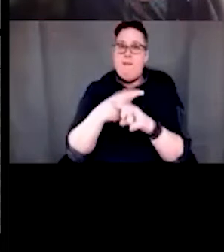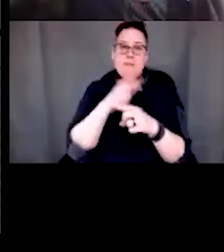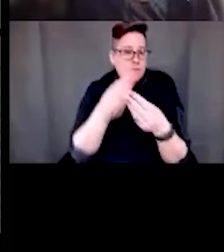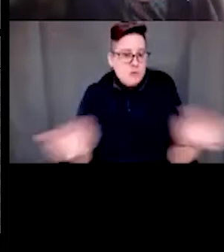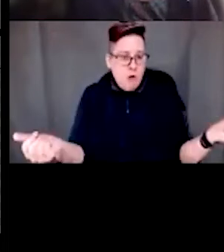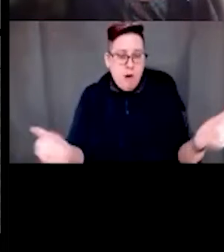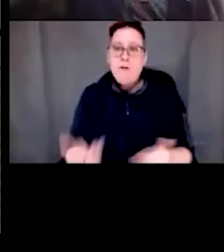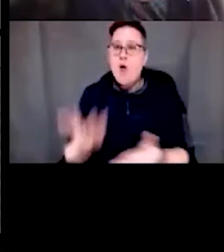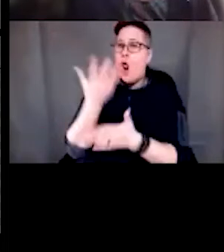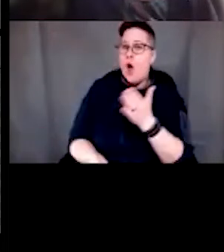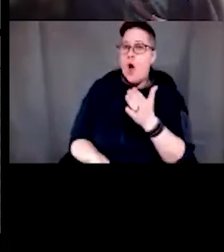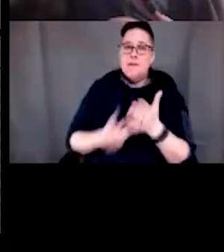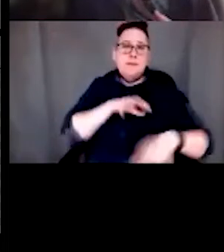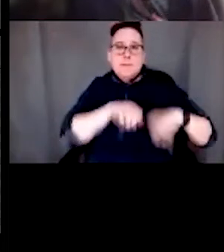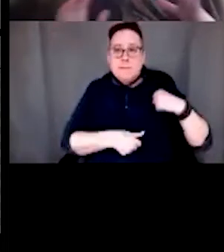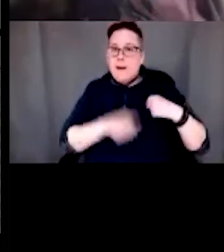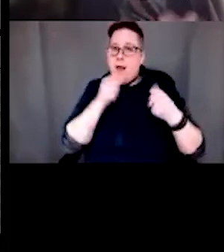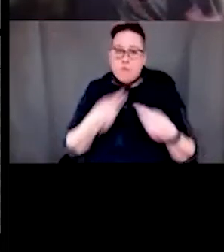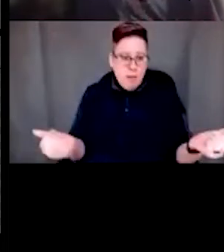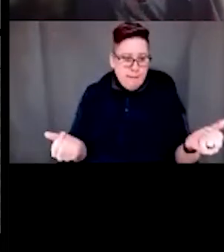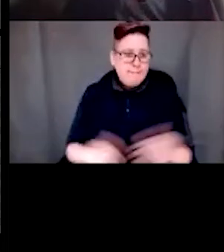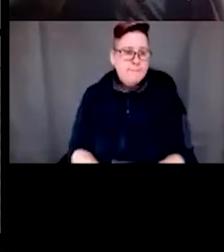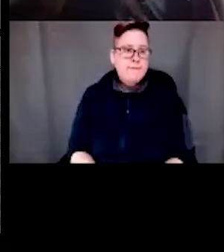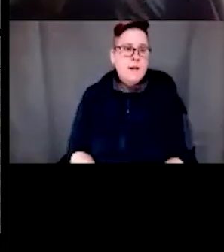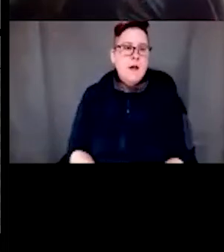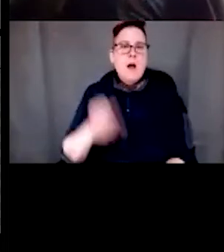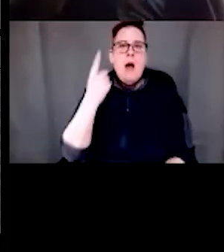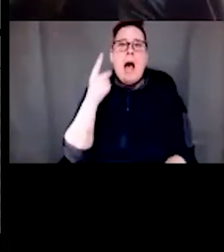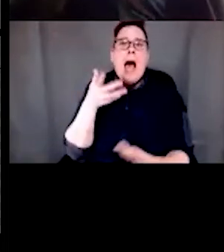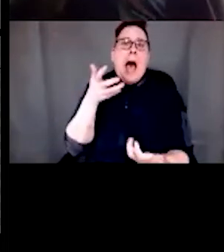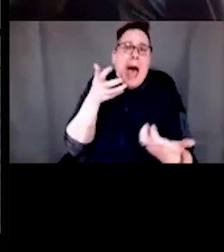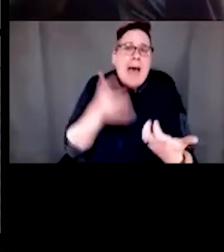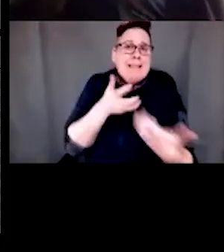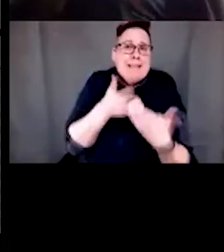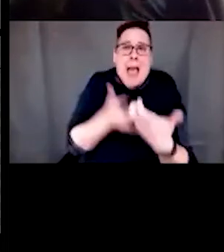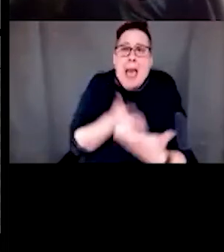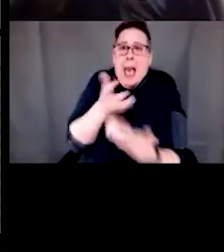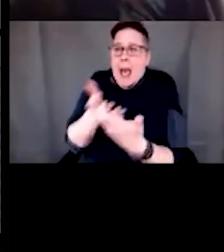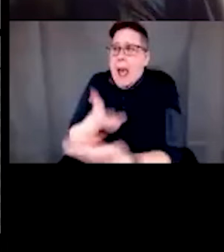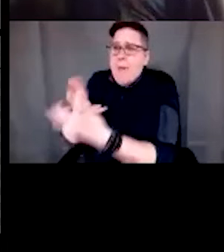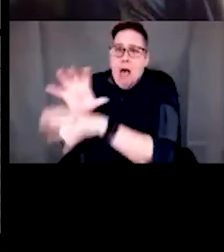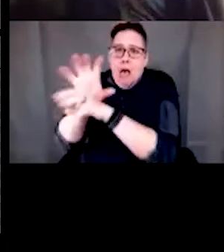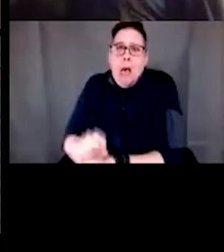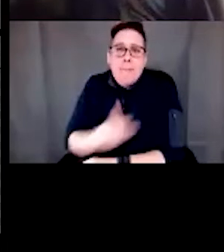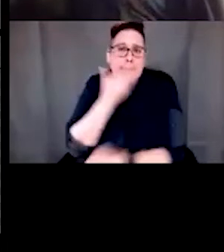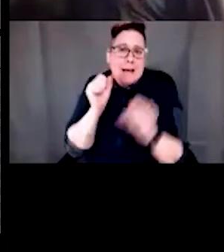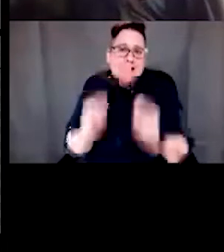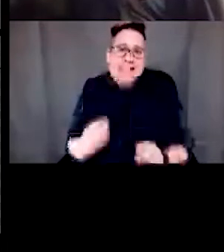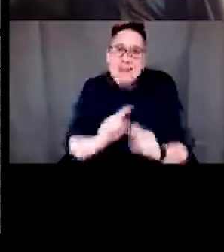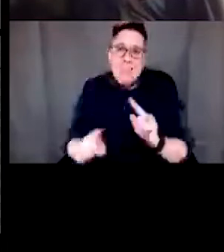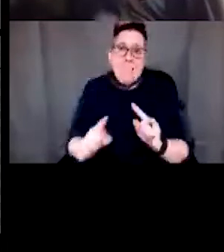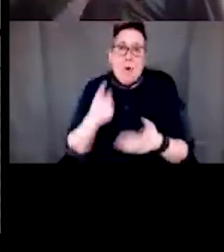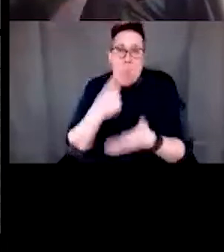conflicts, unresolved loss, and then adapting as best one can to all of this. And the adaptations are often